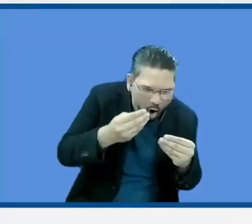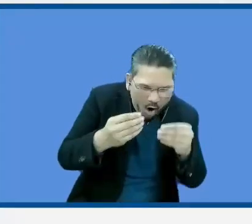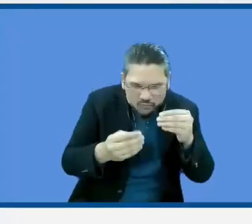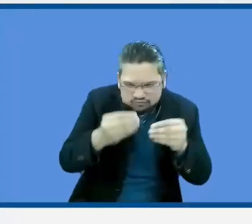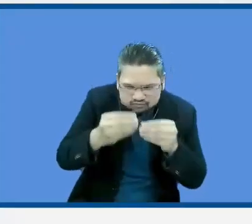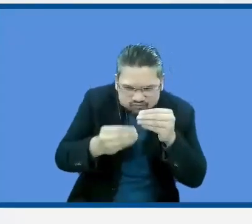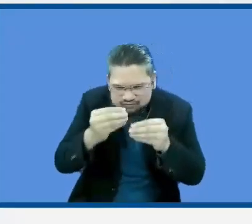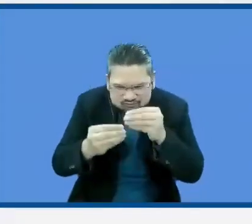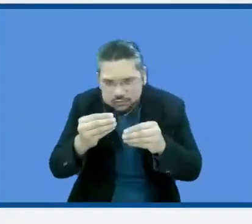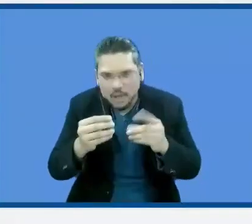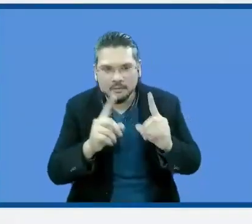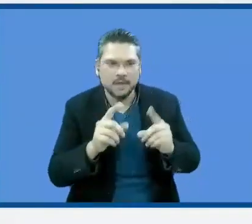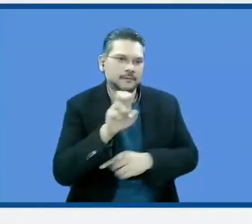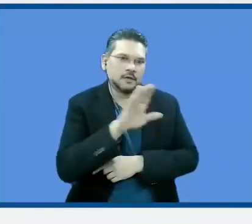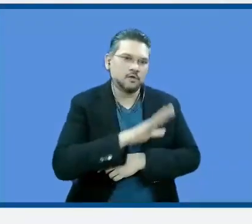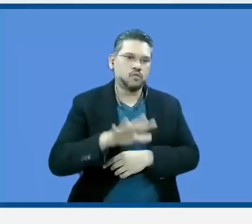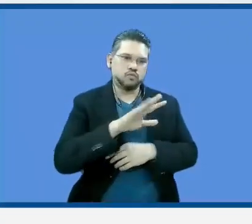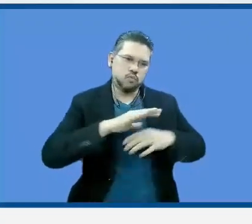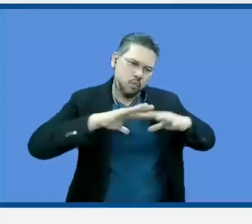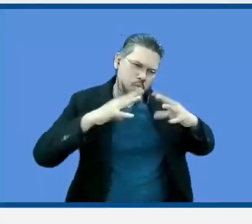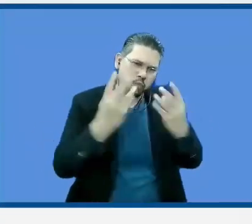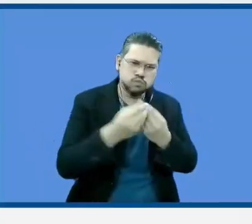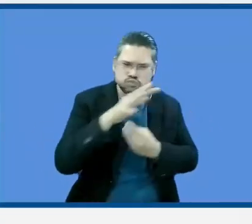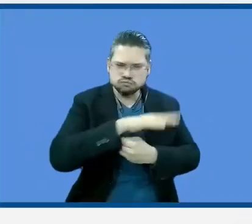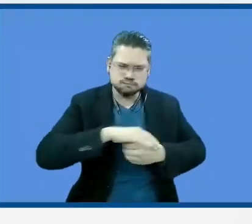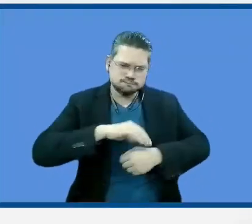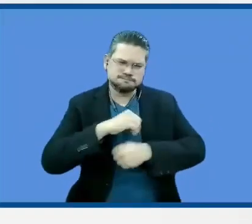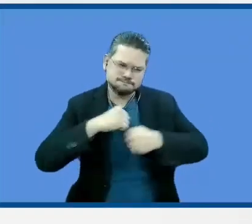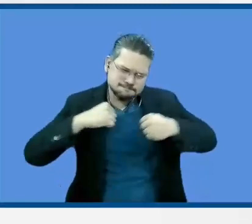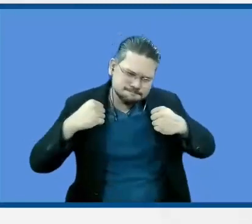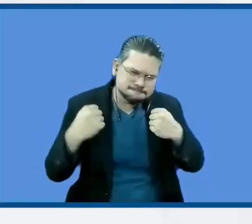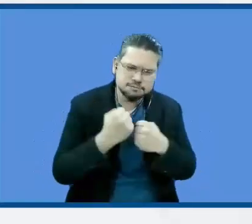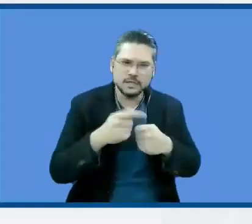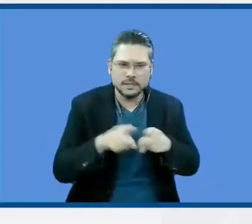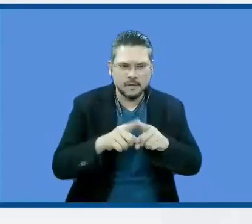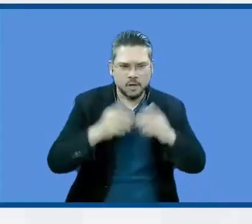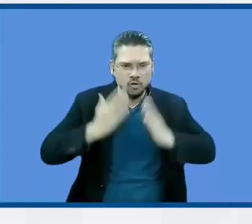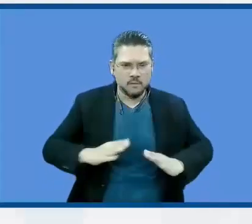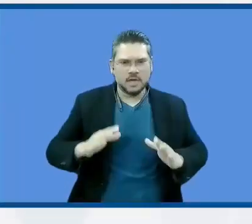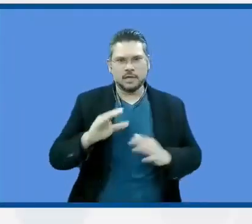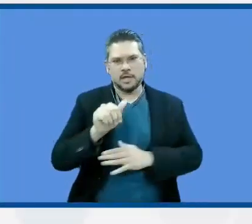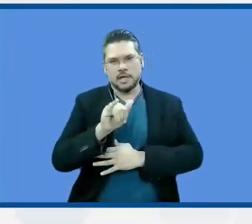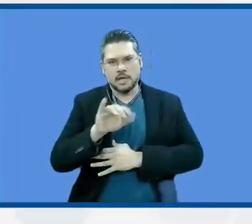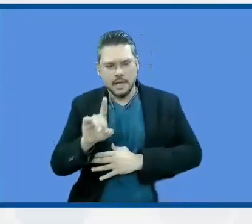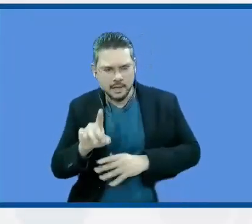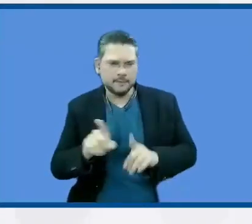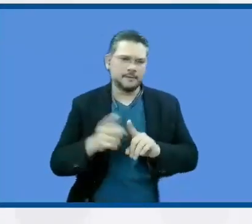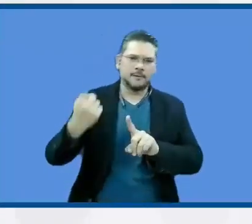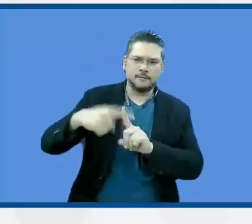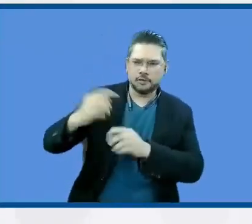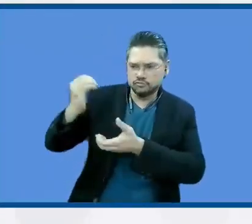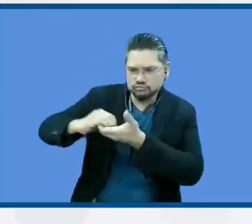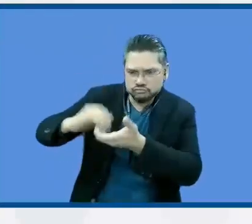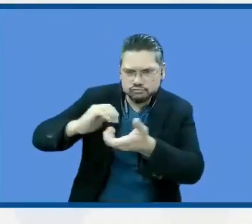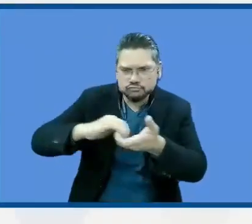EU effort, which includes, of course, the humanitarian aid part, but also the cooperation part, the space people and the